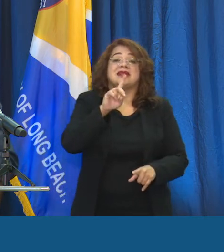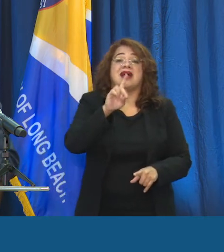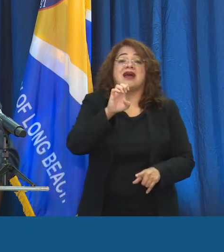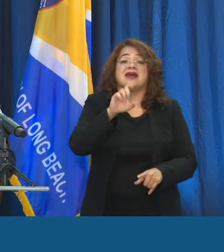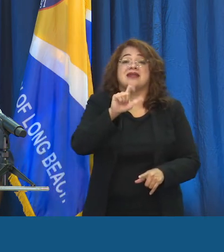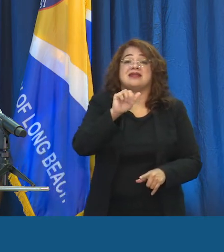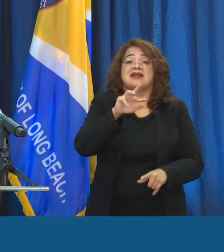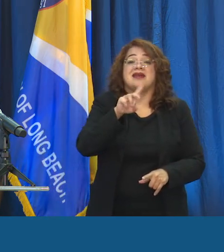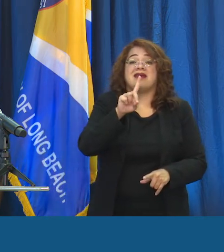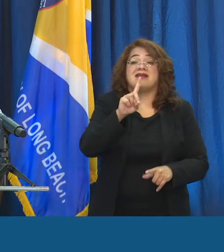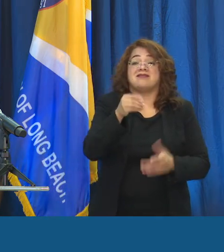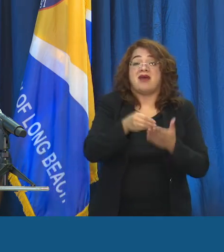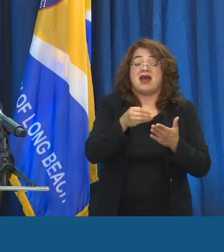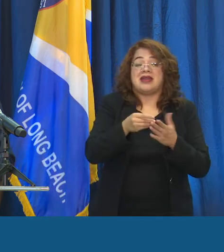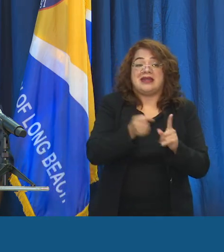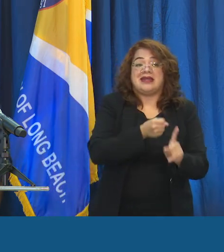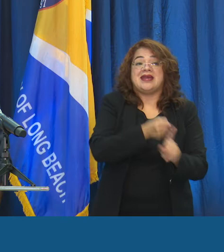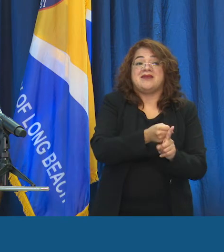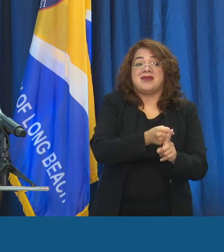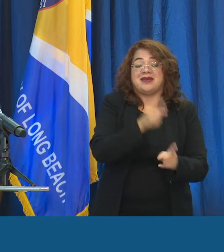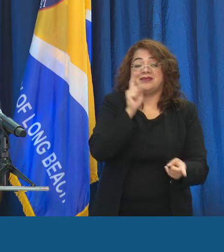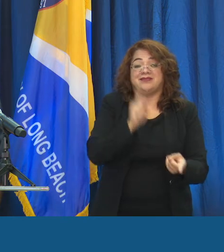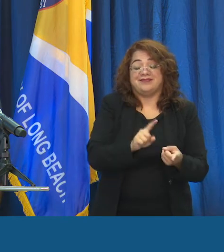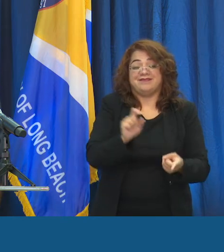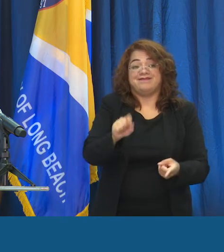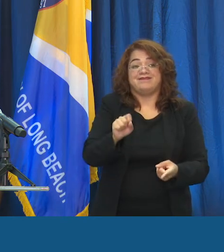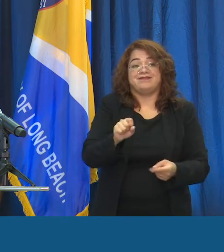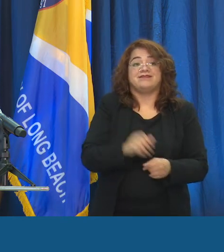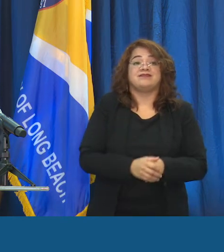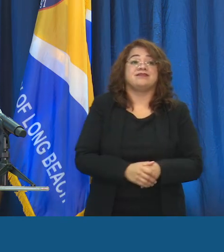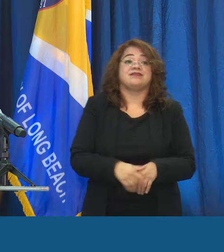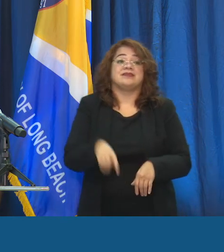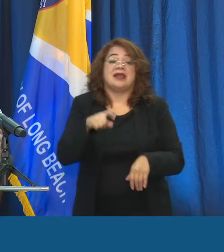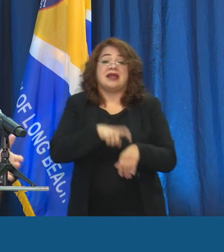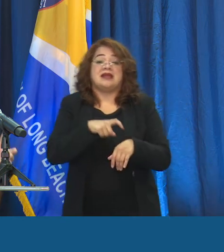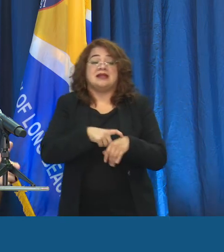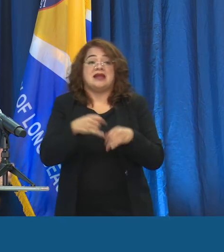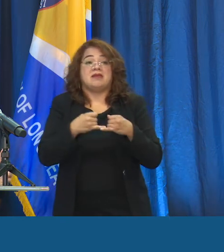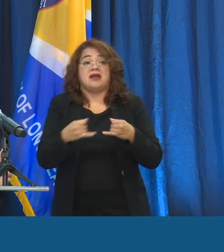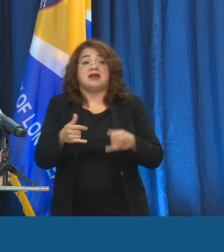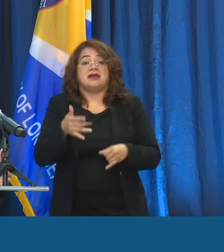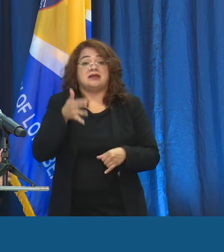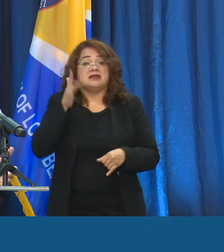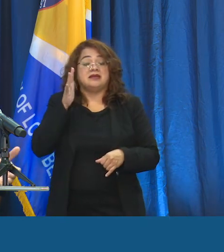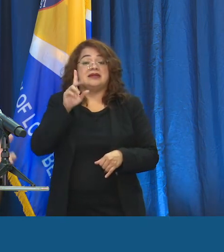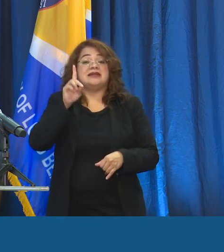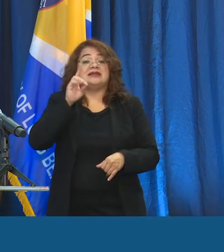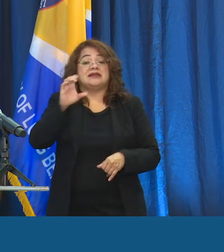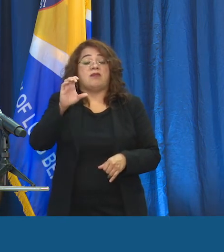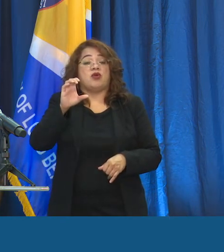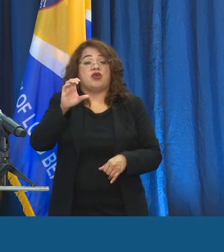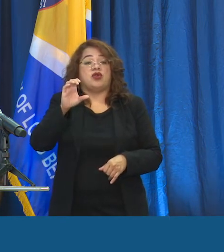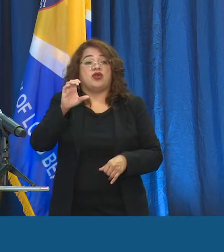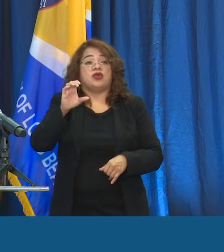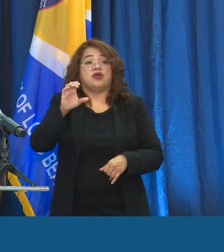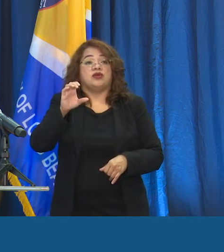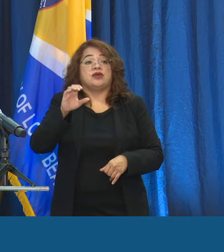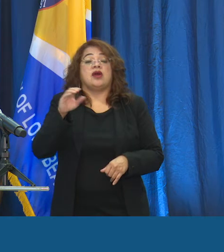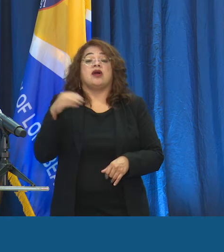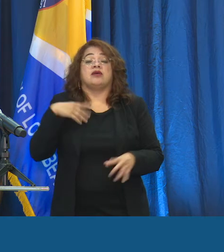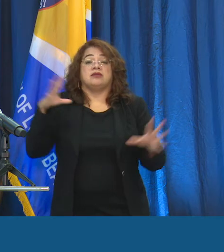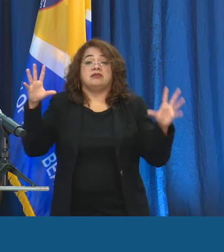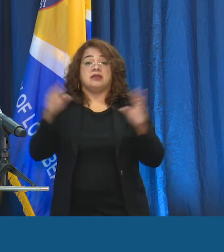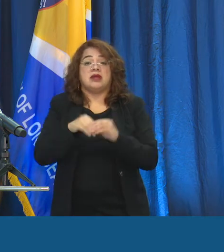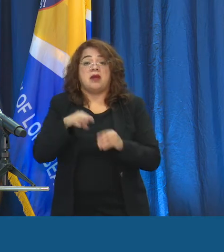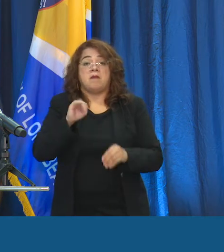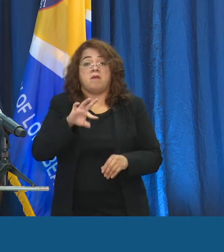on the beach. And so I want to talk a little bit about the timeline. We started this back in December, came in March, and